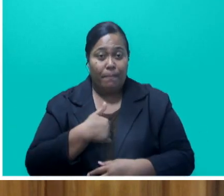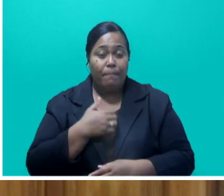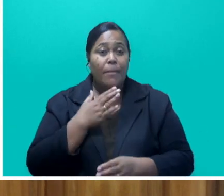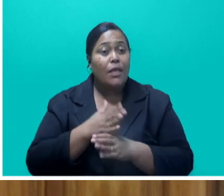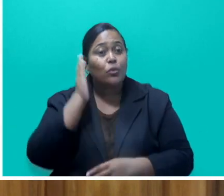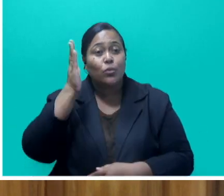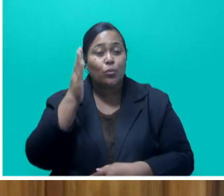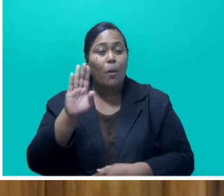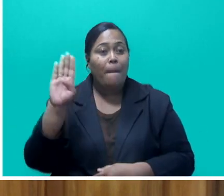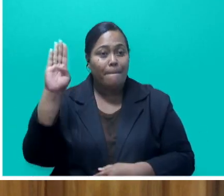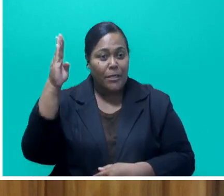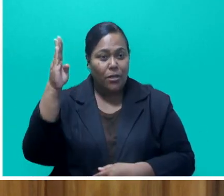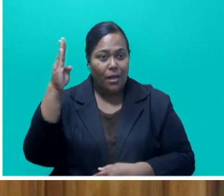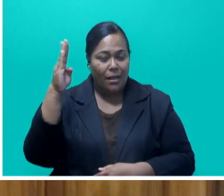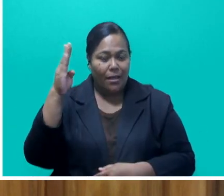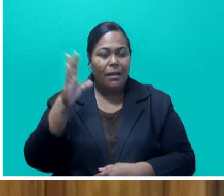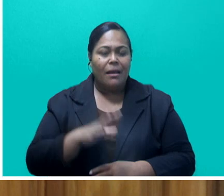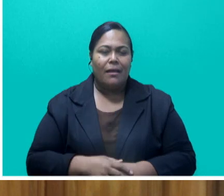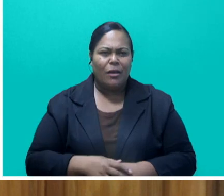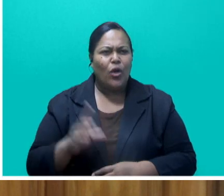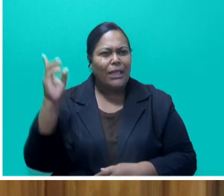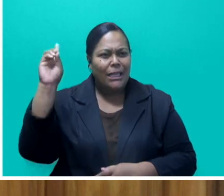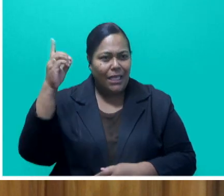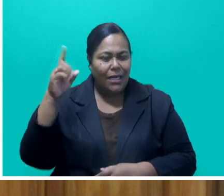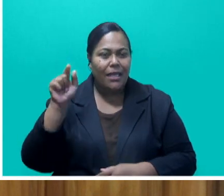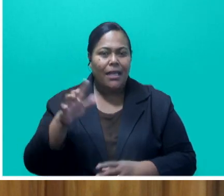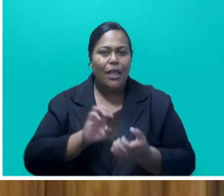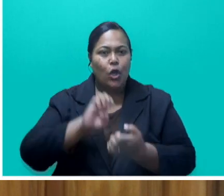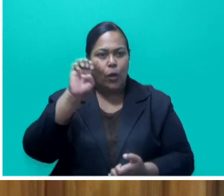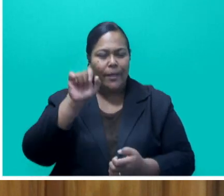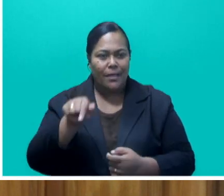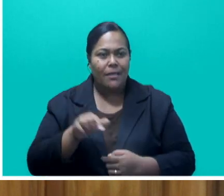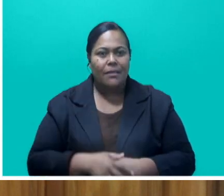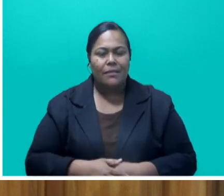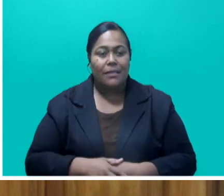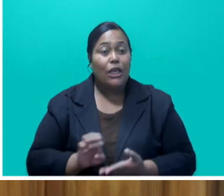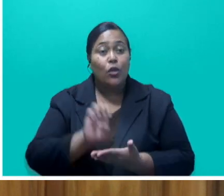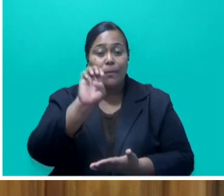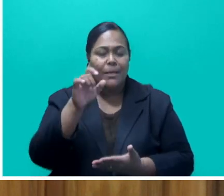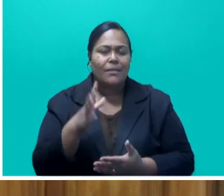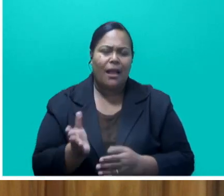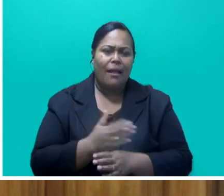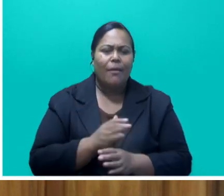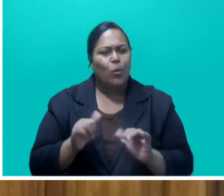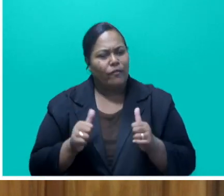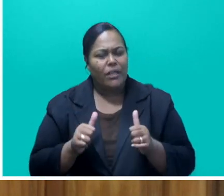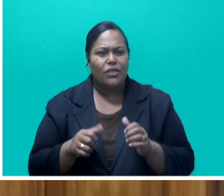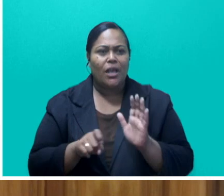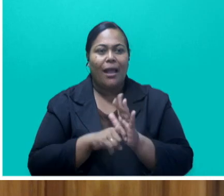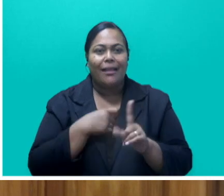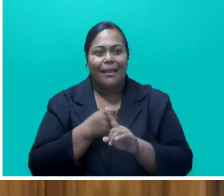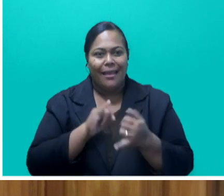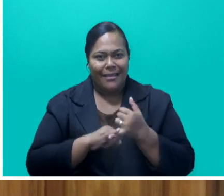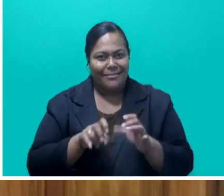Economics at the Australian University of New England in the mid-80s after leaving Ratkondavu School. Government